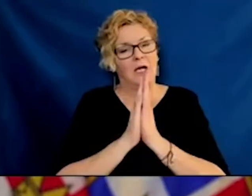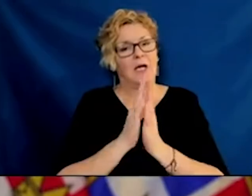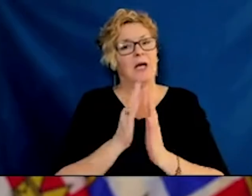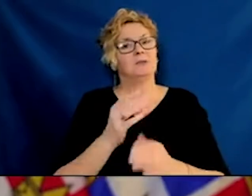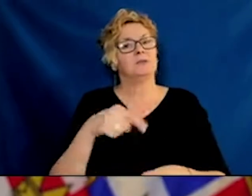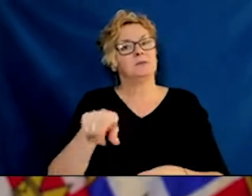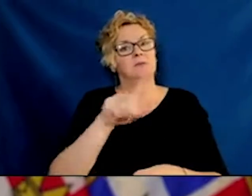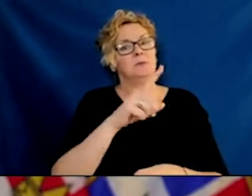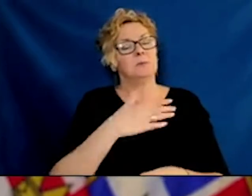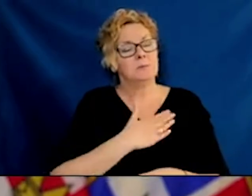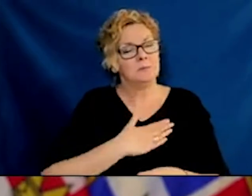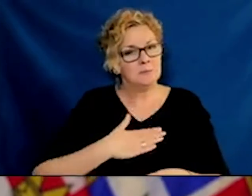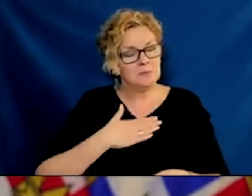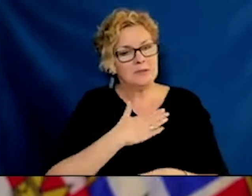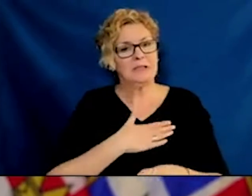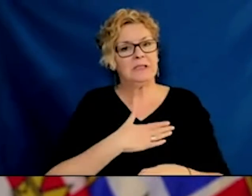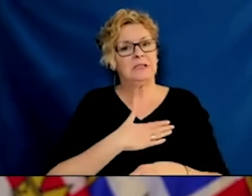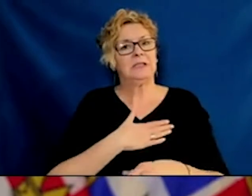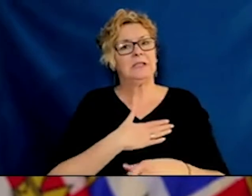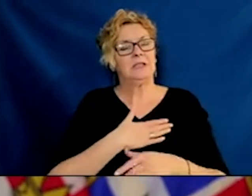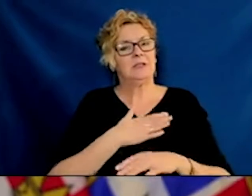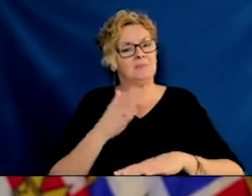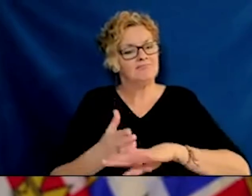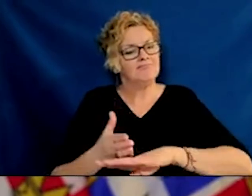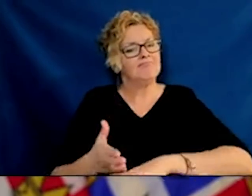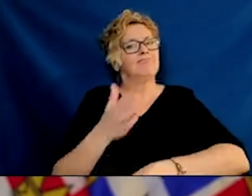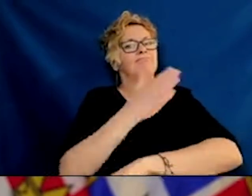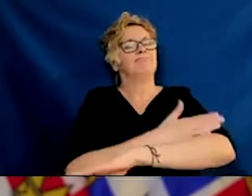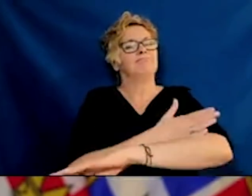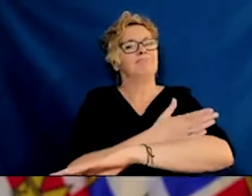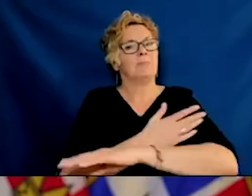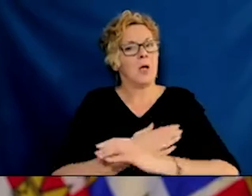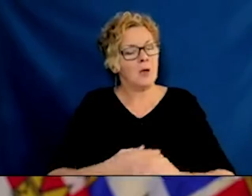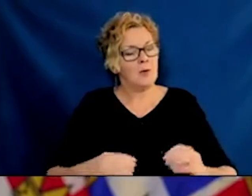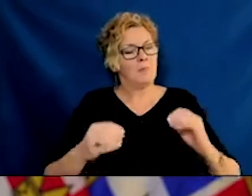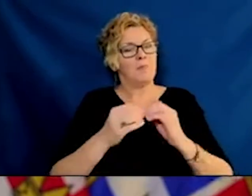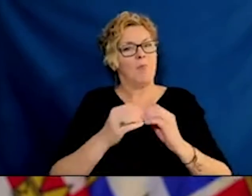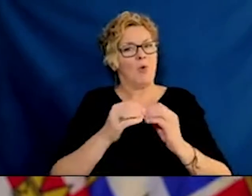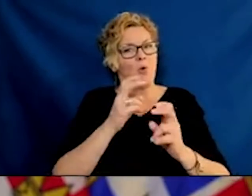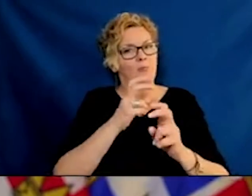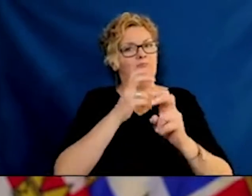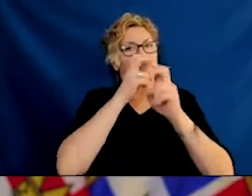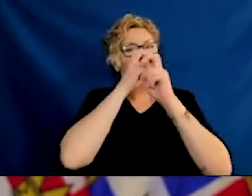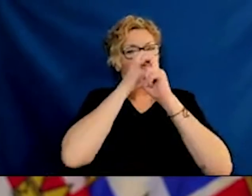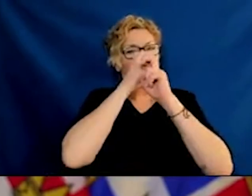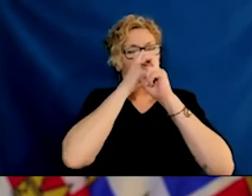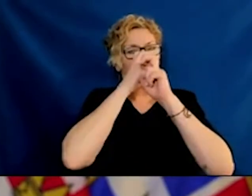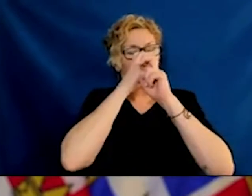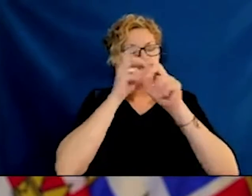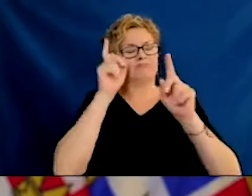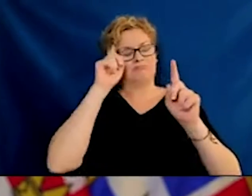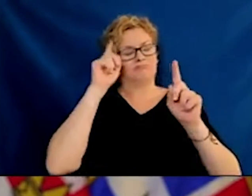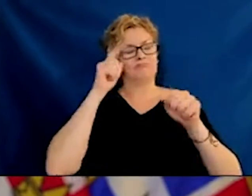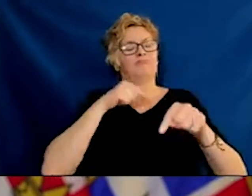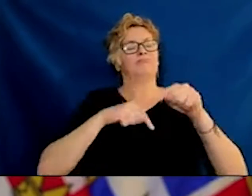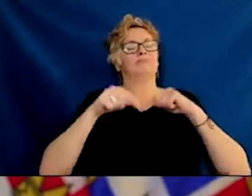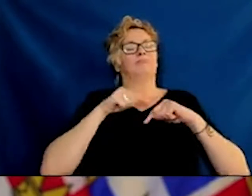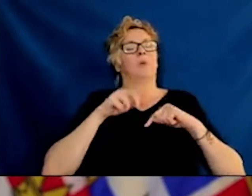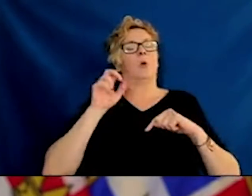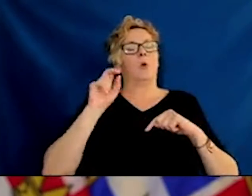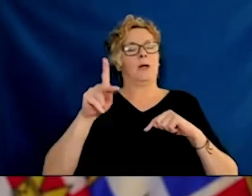back, stay home, stay away from others, join in our effort to bend our